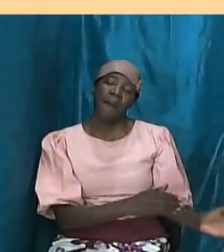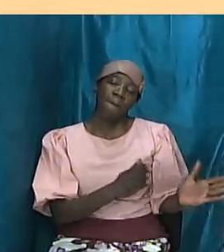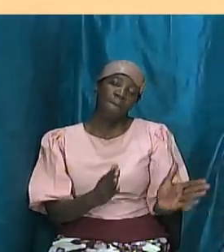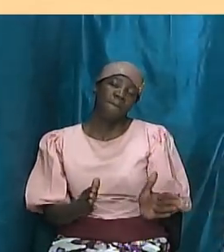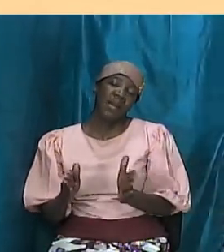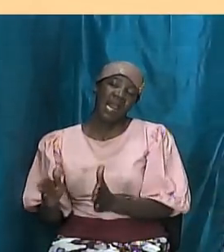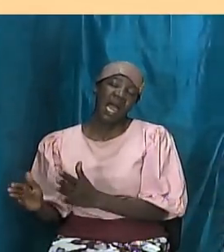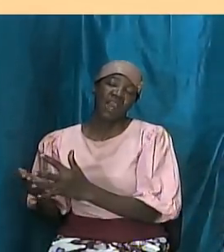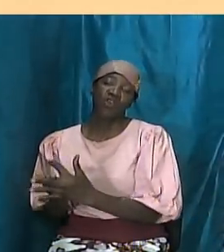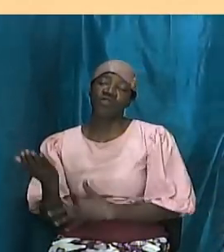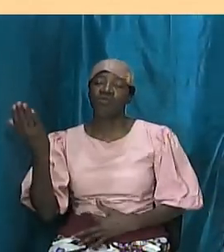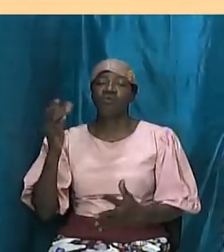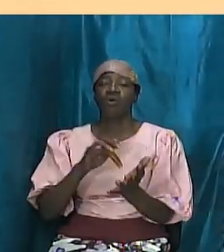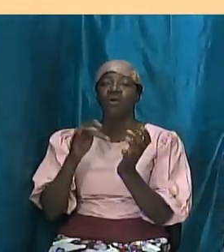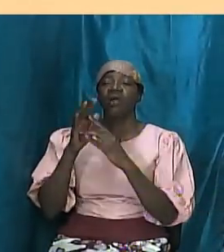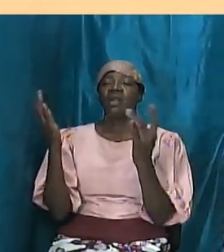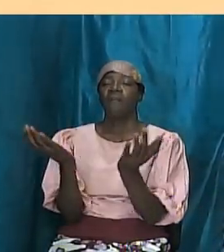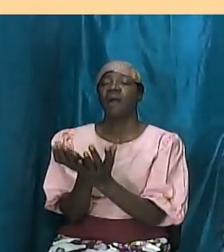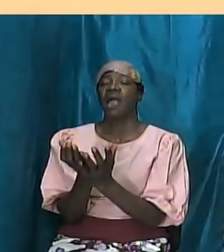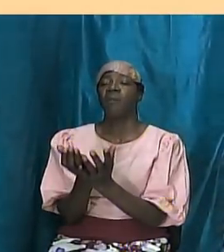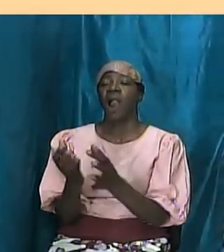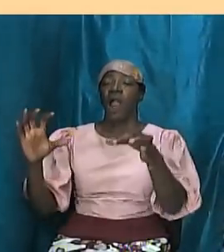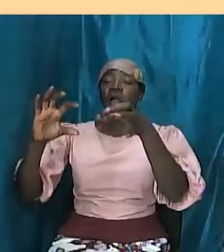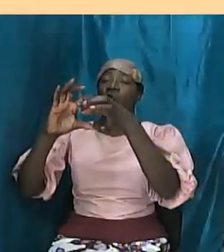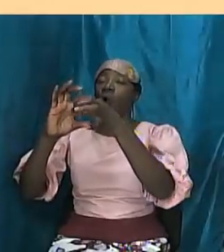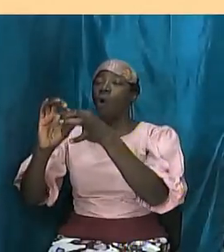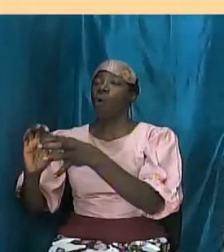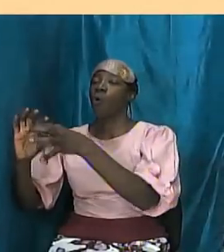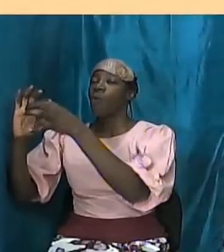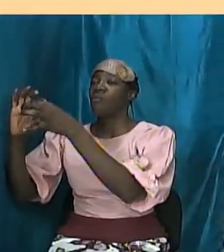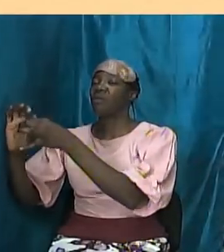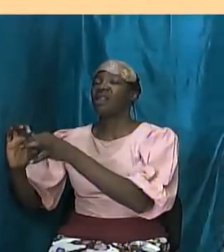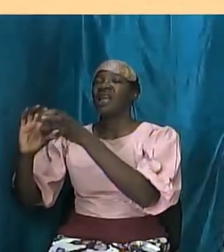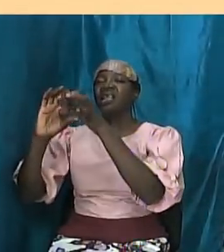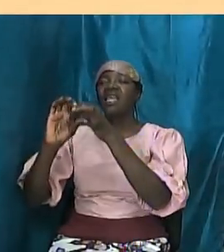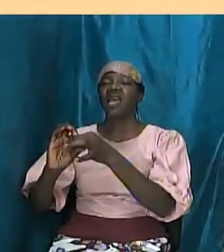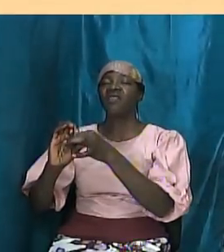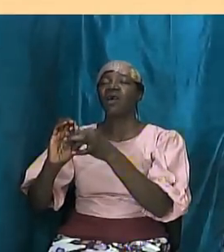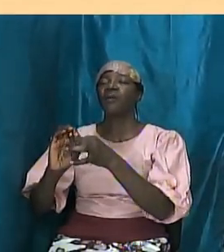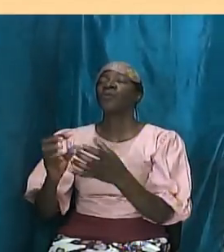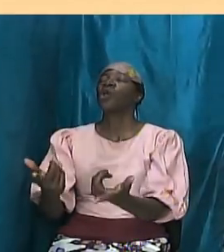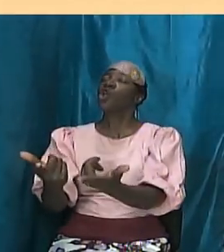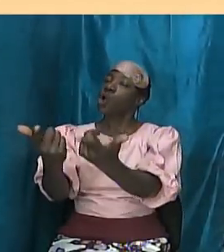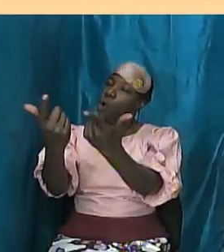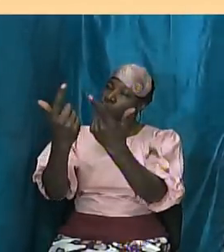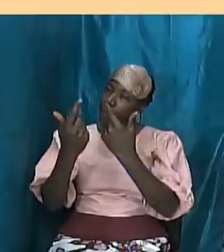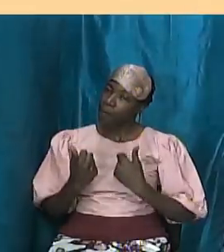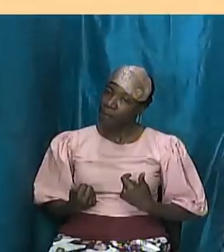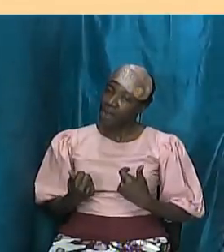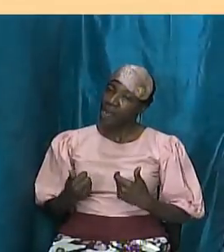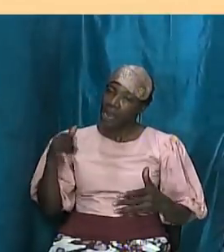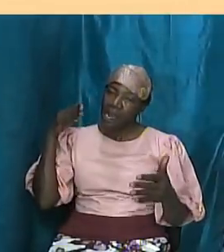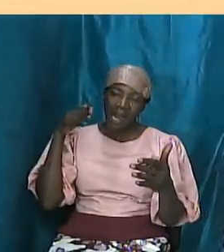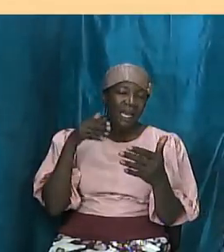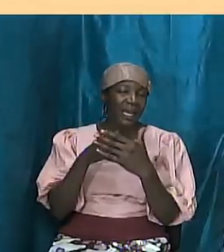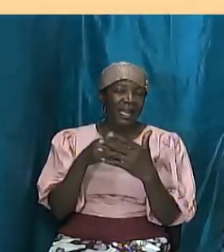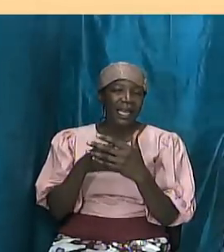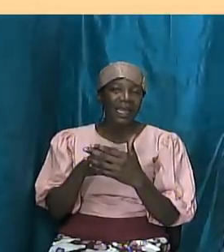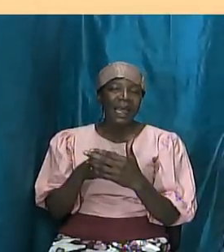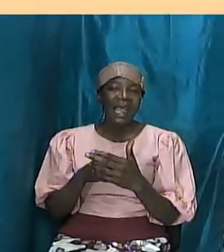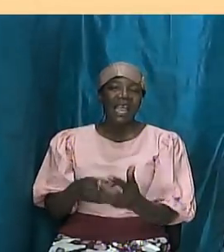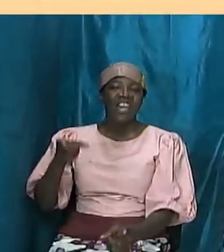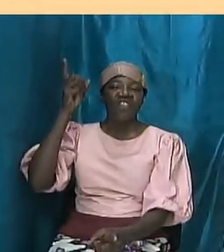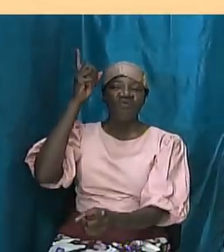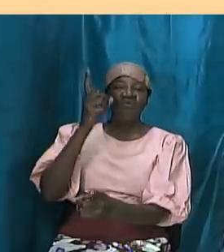the Bible, interwoven right throughout, was to get us back into right relationship